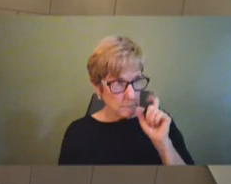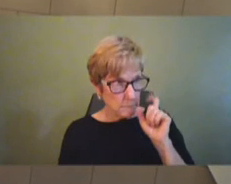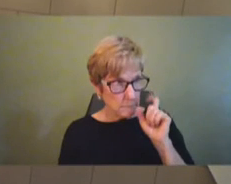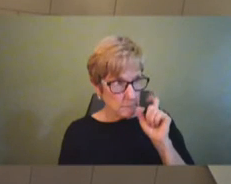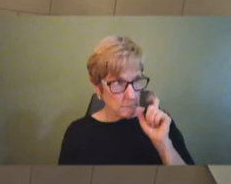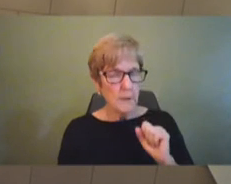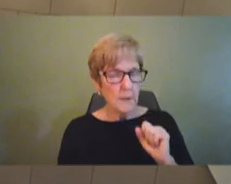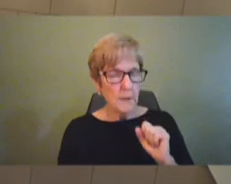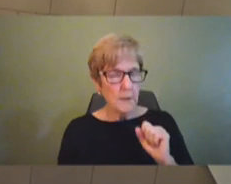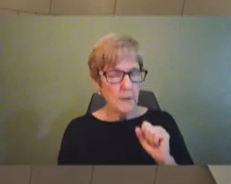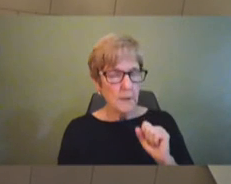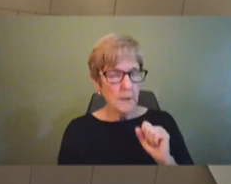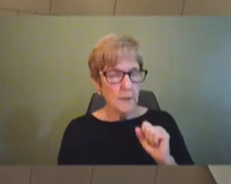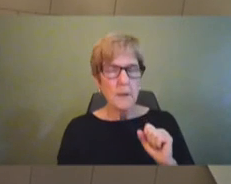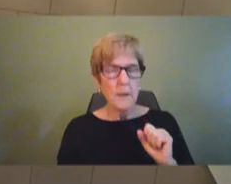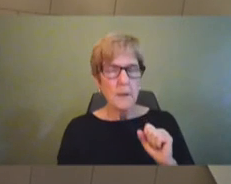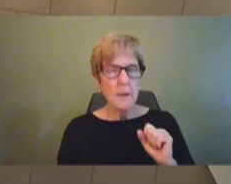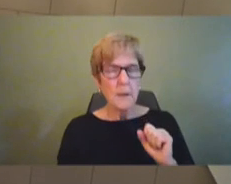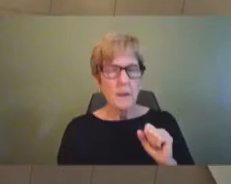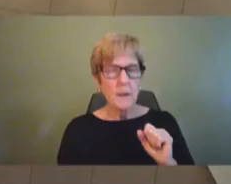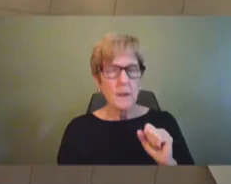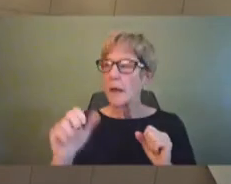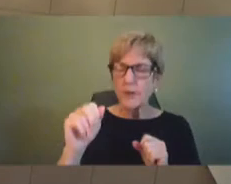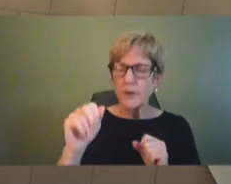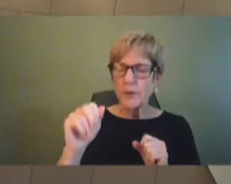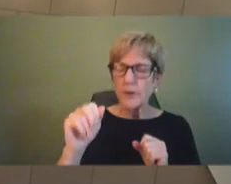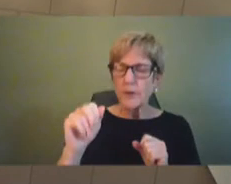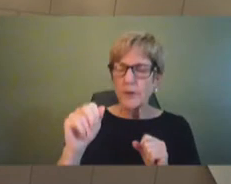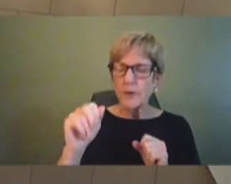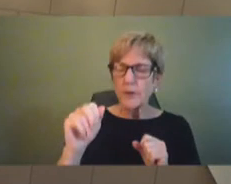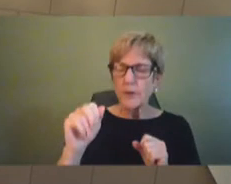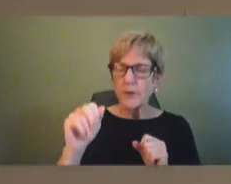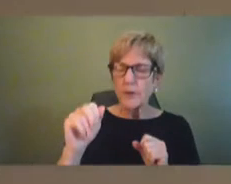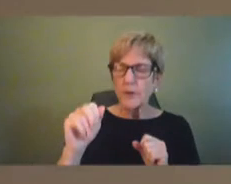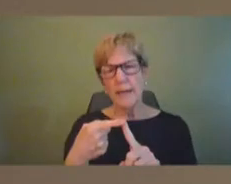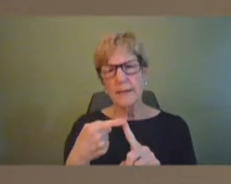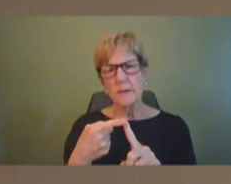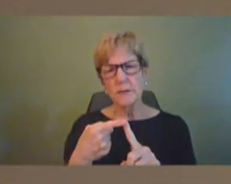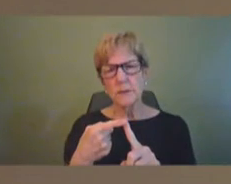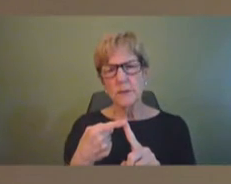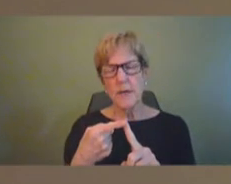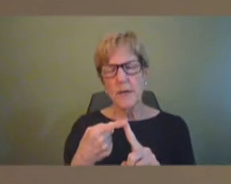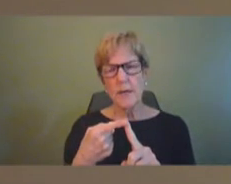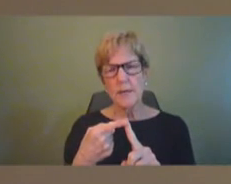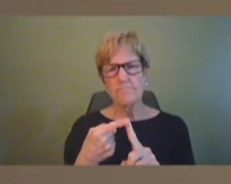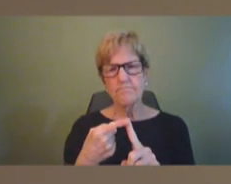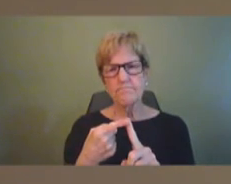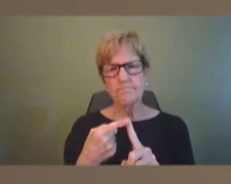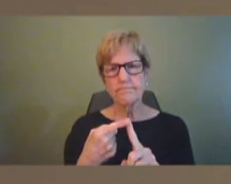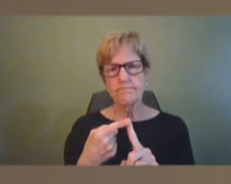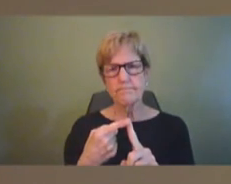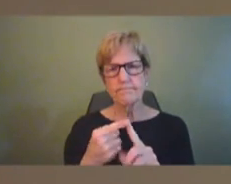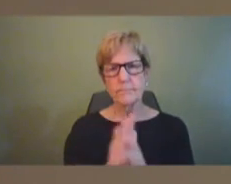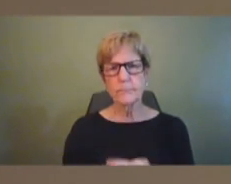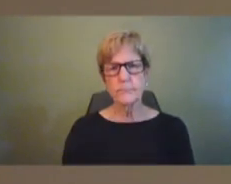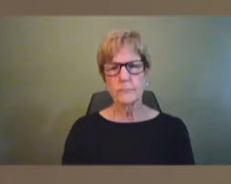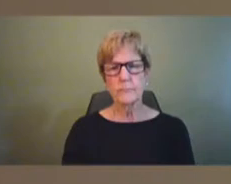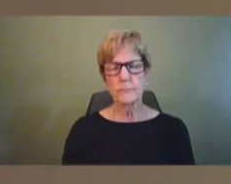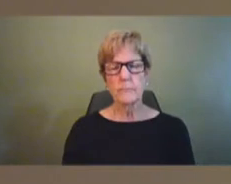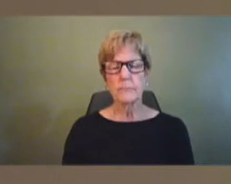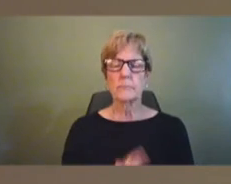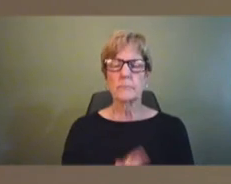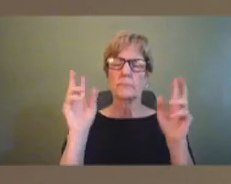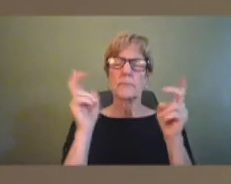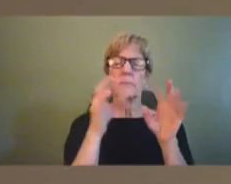um first I just want to highlight um a significant change that is